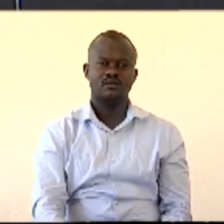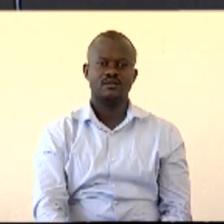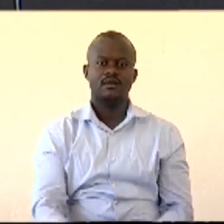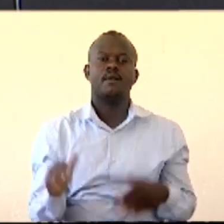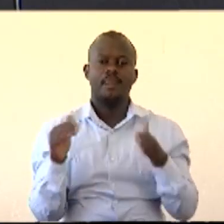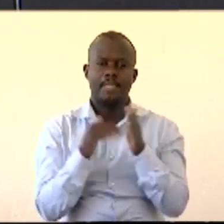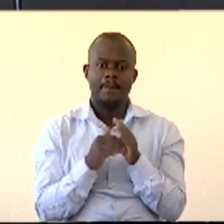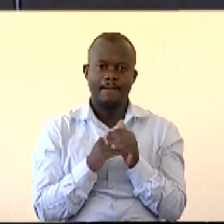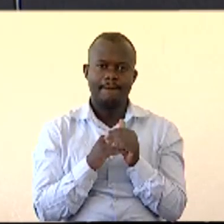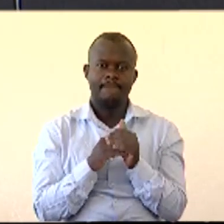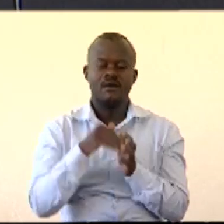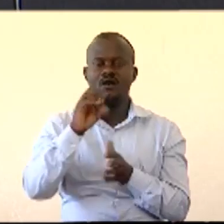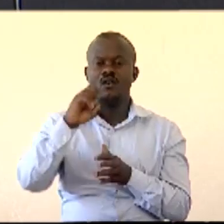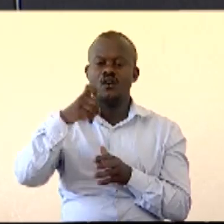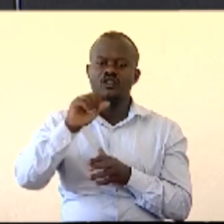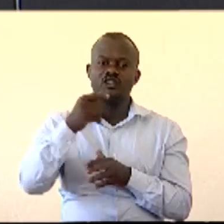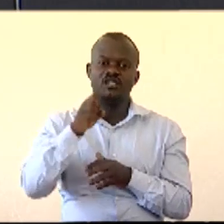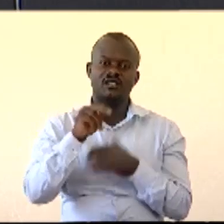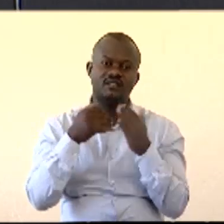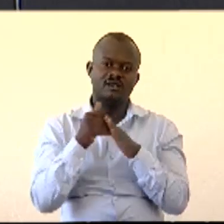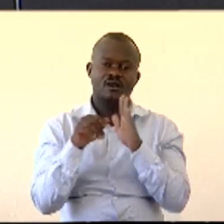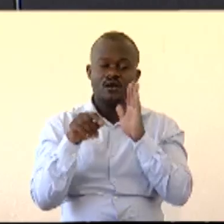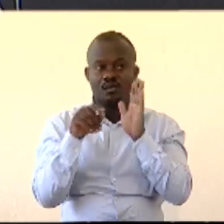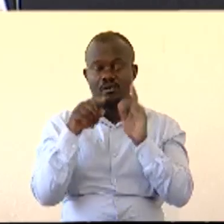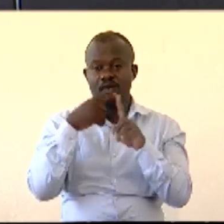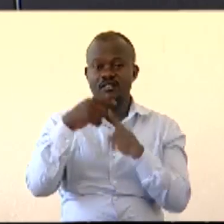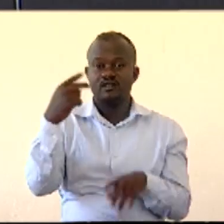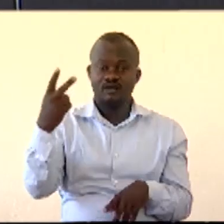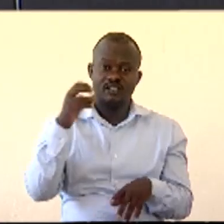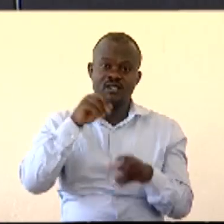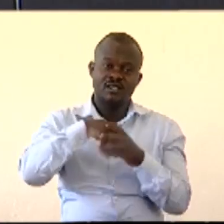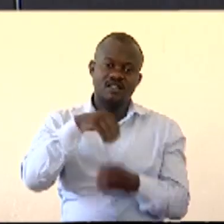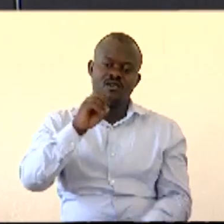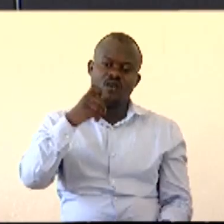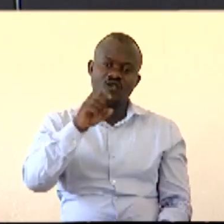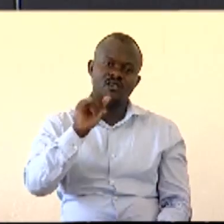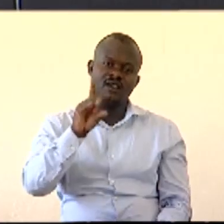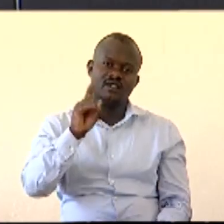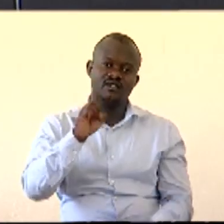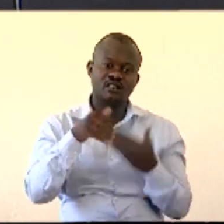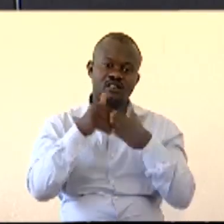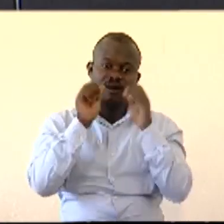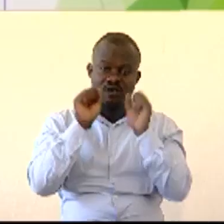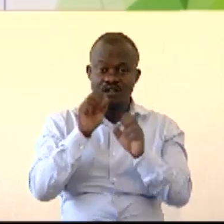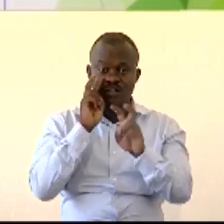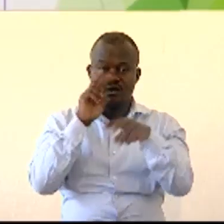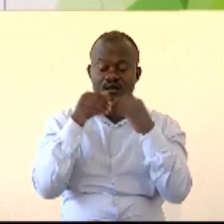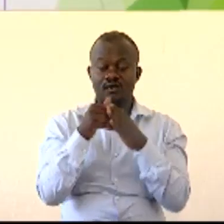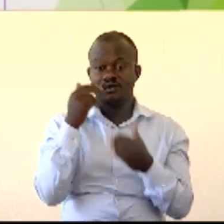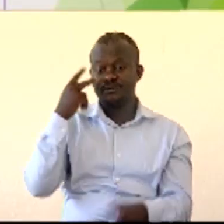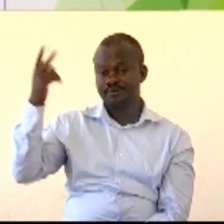And oxygen carries positive 2 in that oxide. I think you can just look at on the